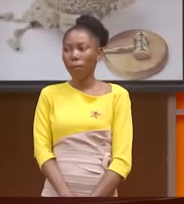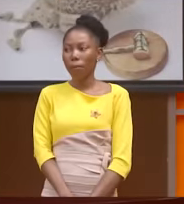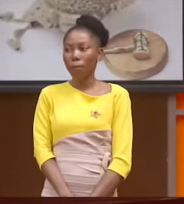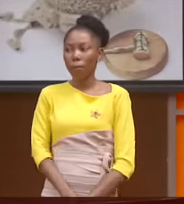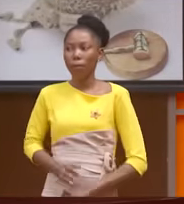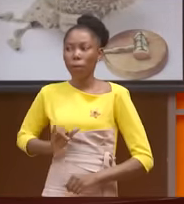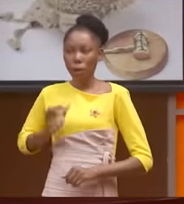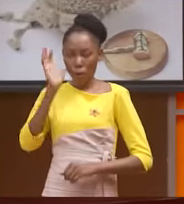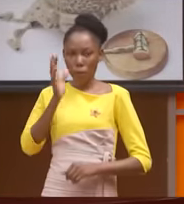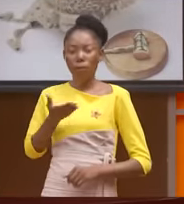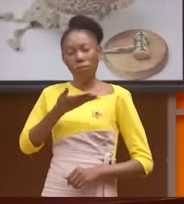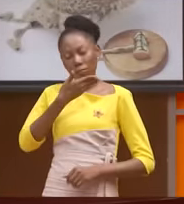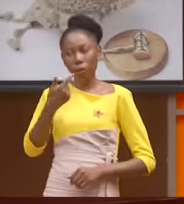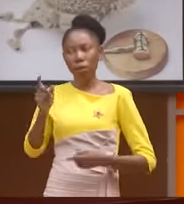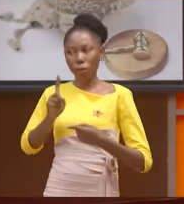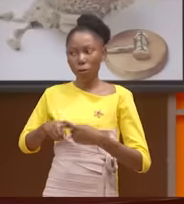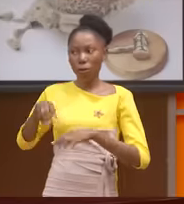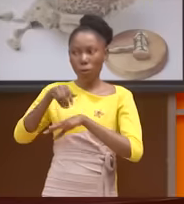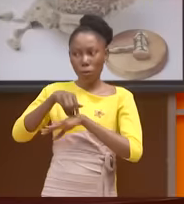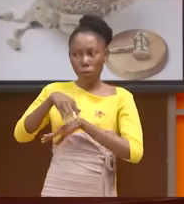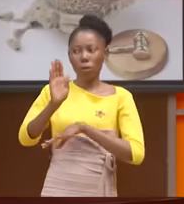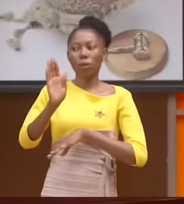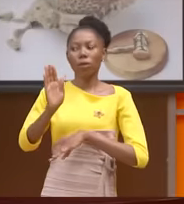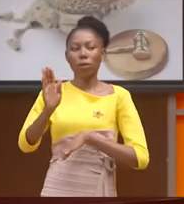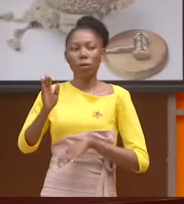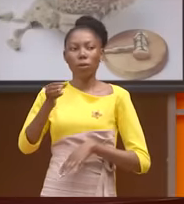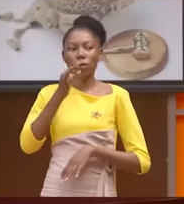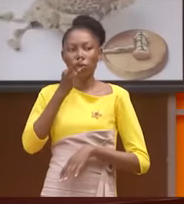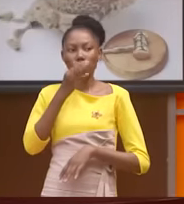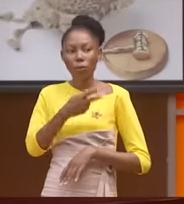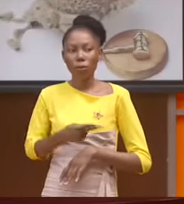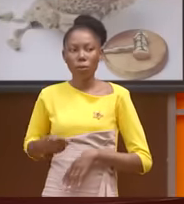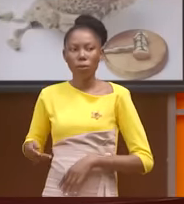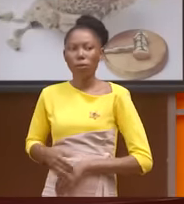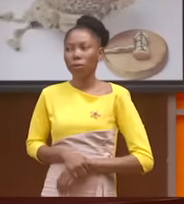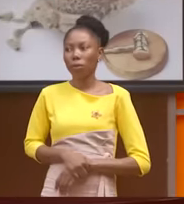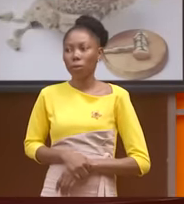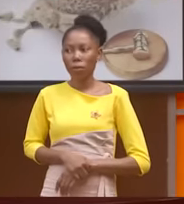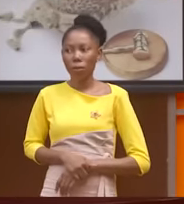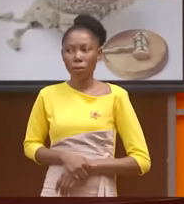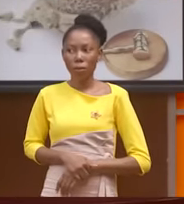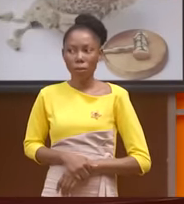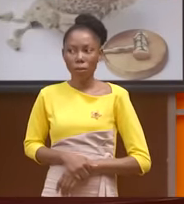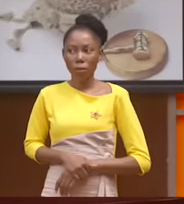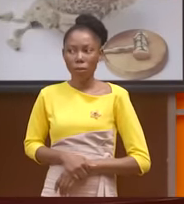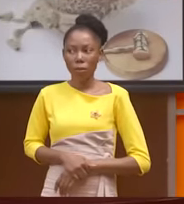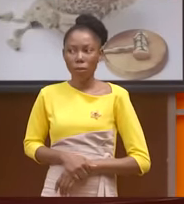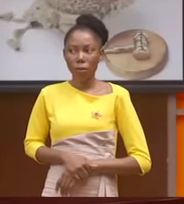I prefer to send food stuff ordinarily because I know sending money at the end of the day. You still have to add money for transport, no matter how